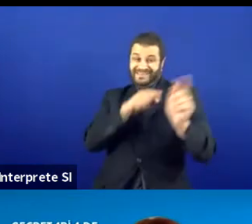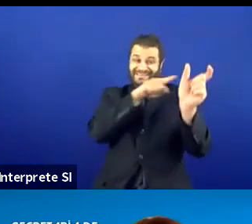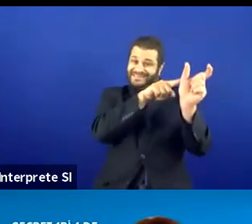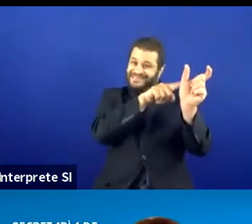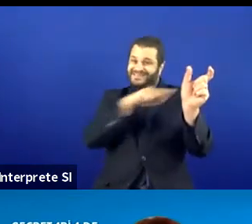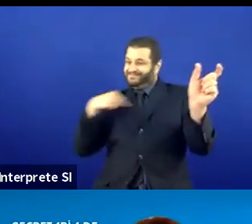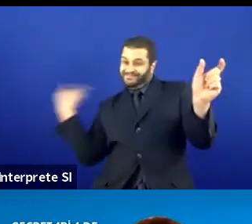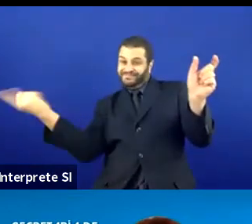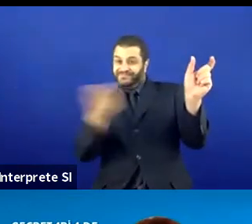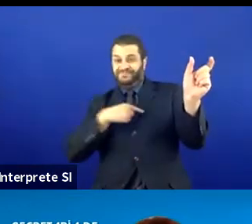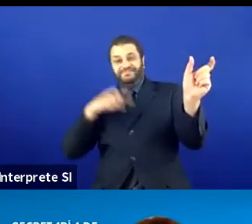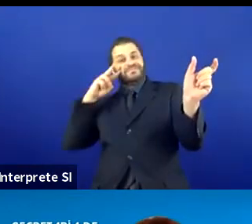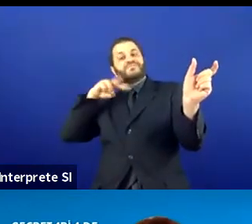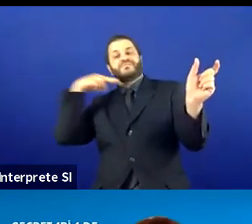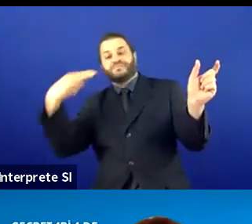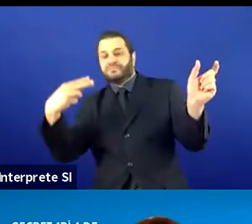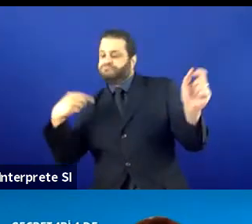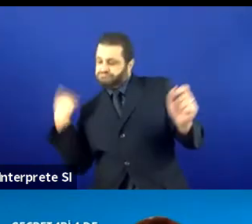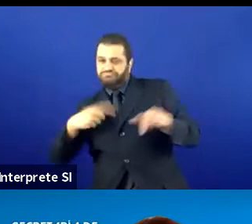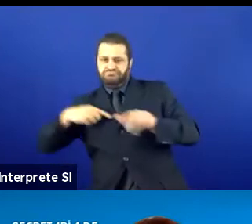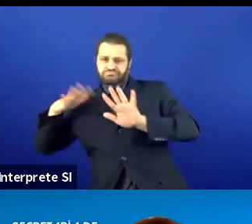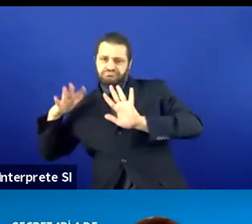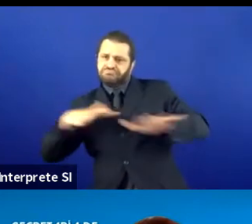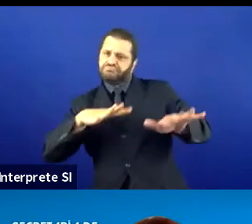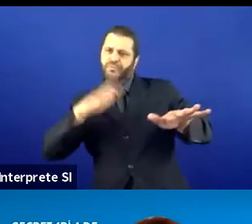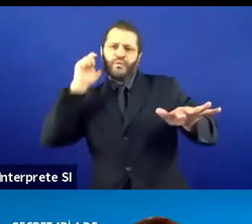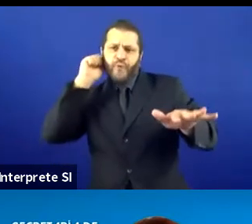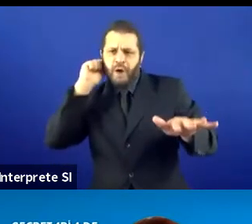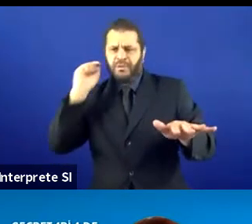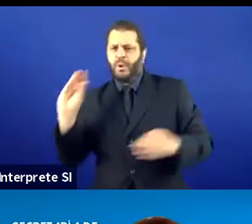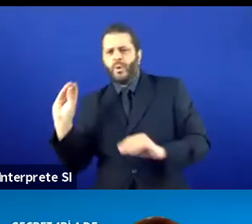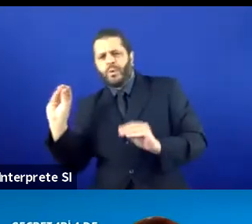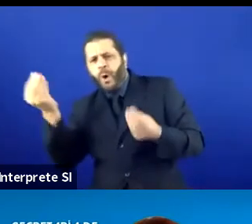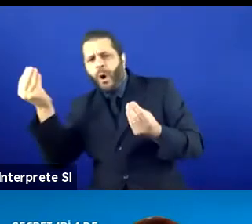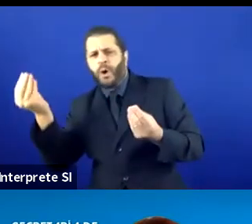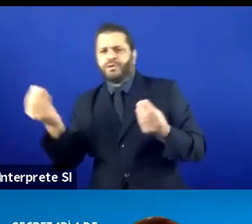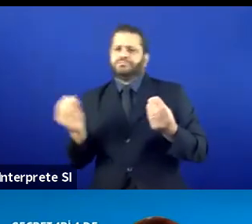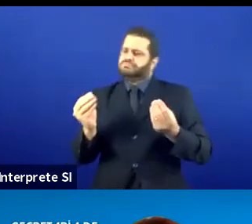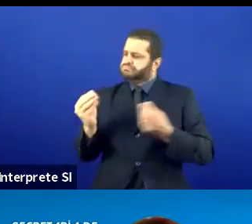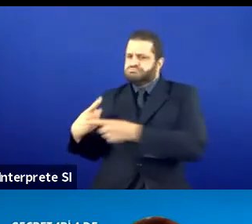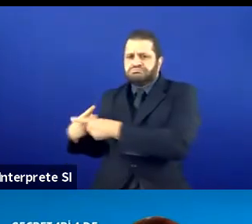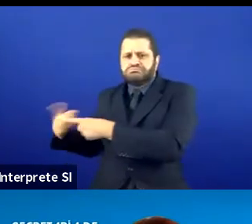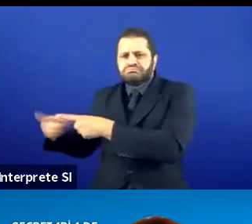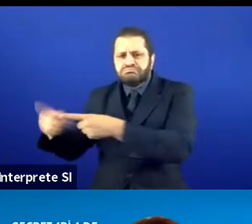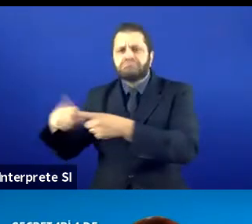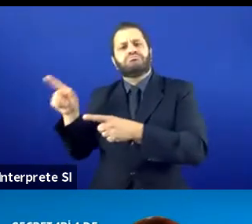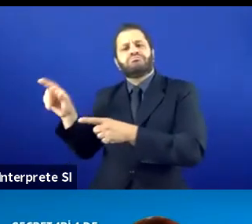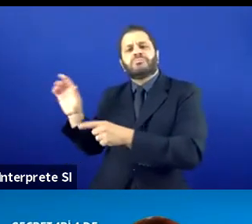center the arguments, the discourse, the demands that would otherwise not be heard.